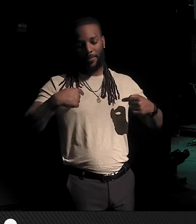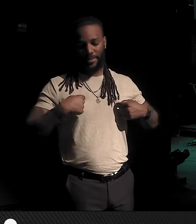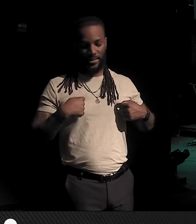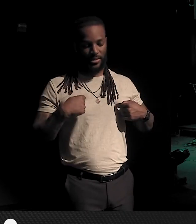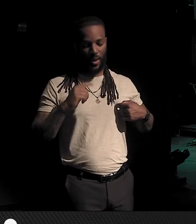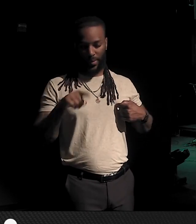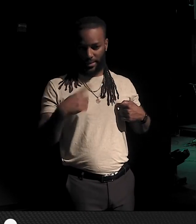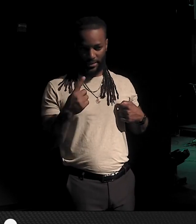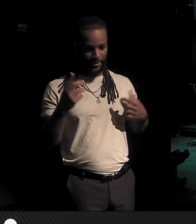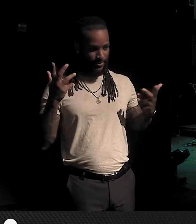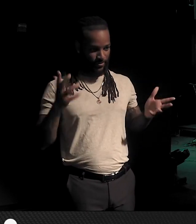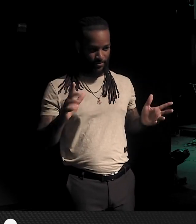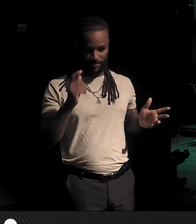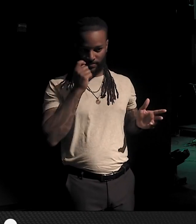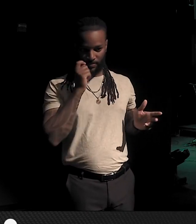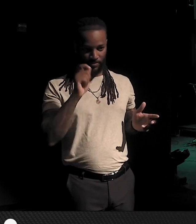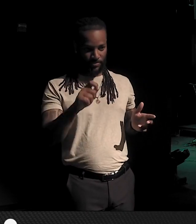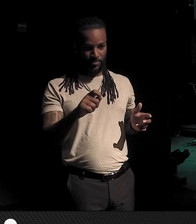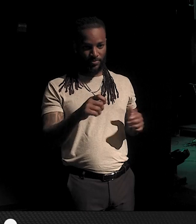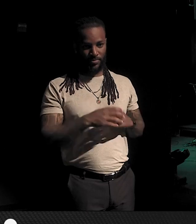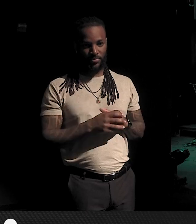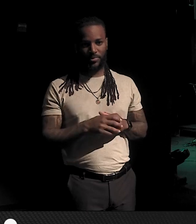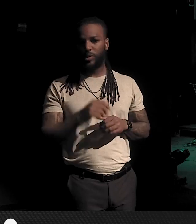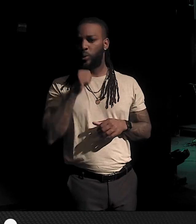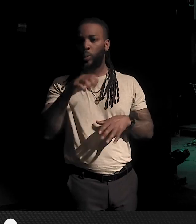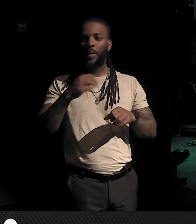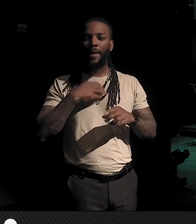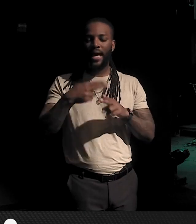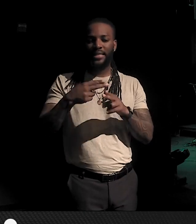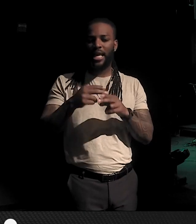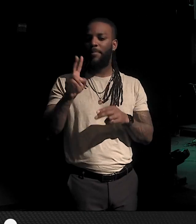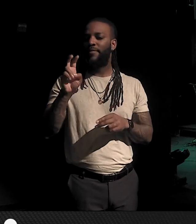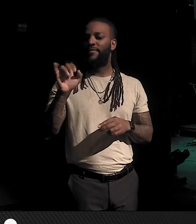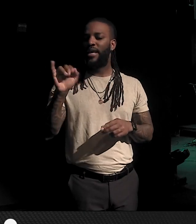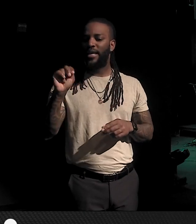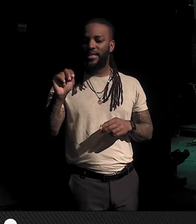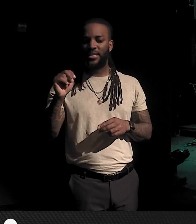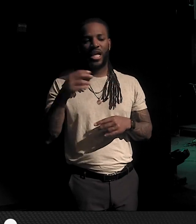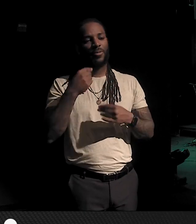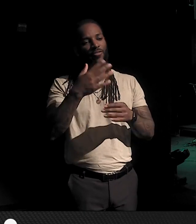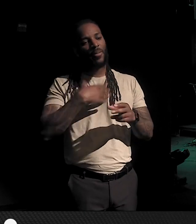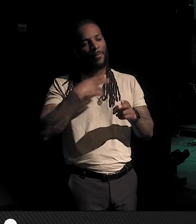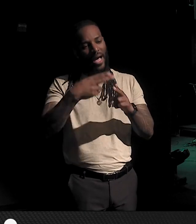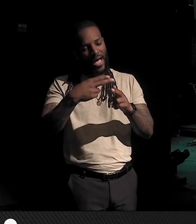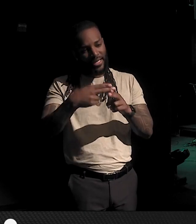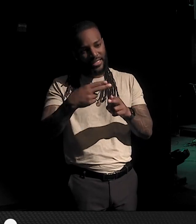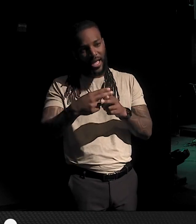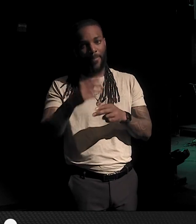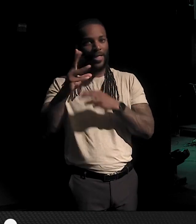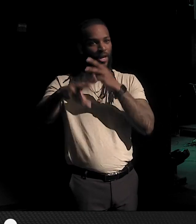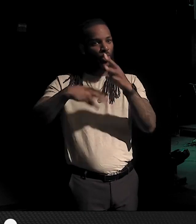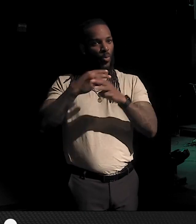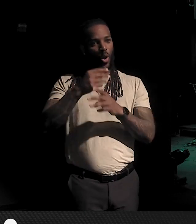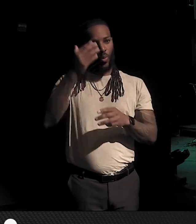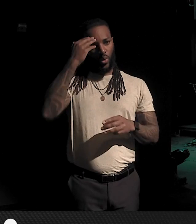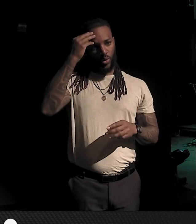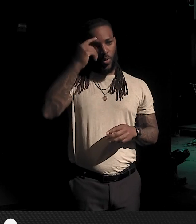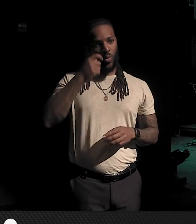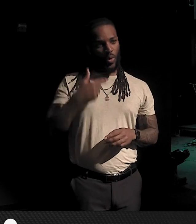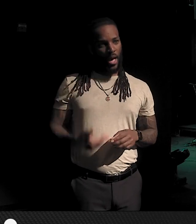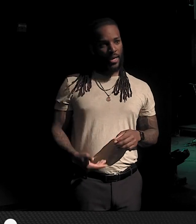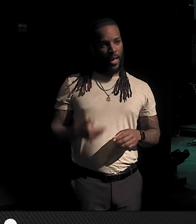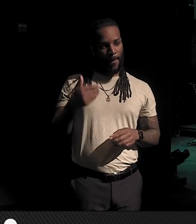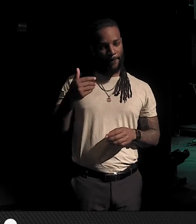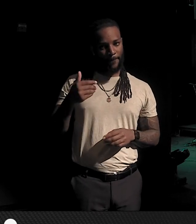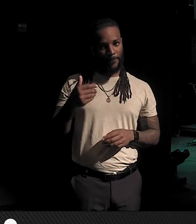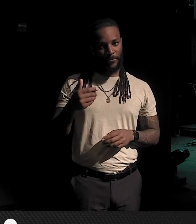alone. Don't take my name in vain. I'm giving you my name. Wear it well. It's how the world will know who I am.